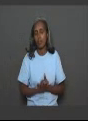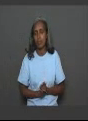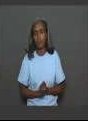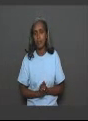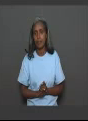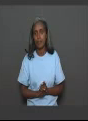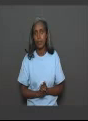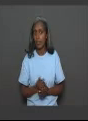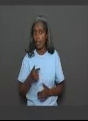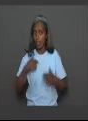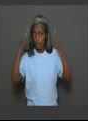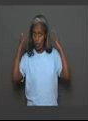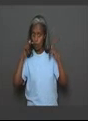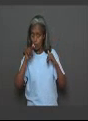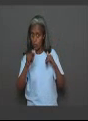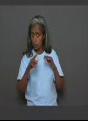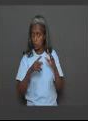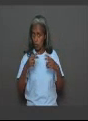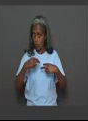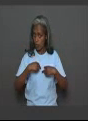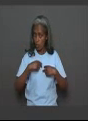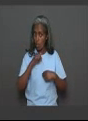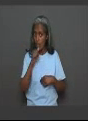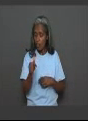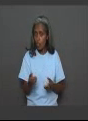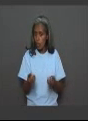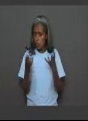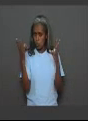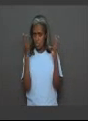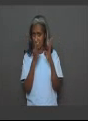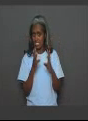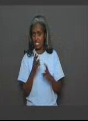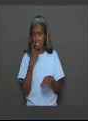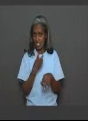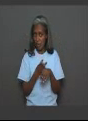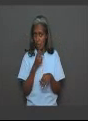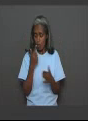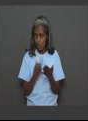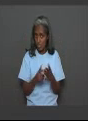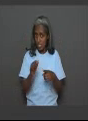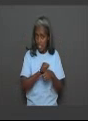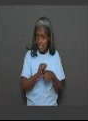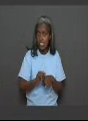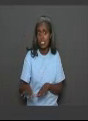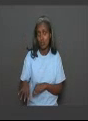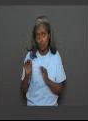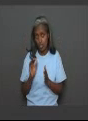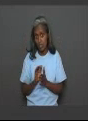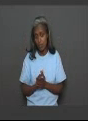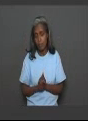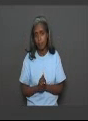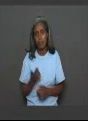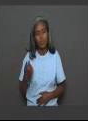5. I hope you did not have too much trouble with this exercise,